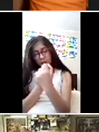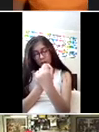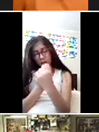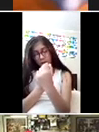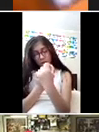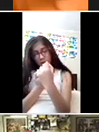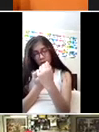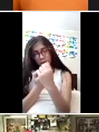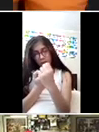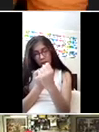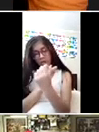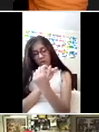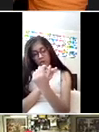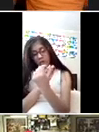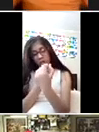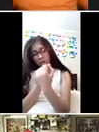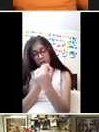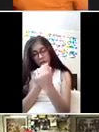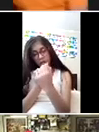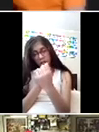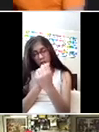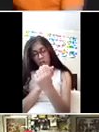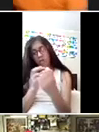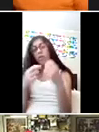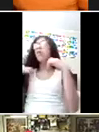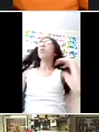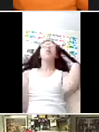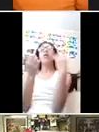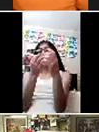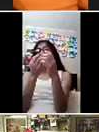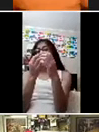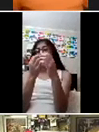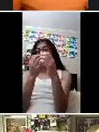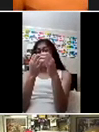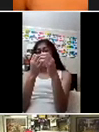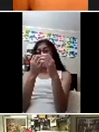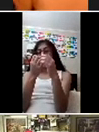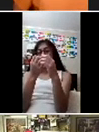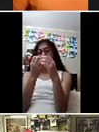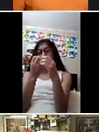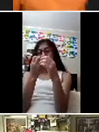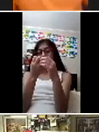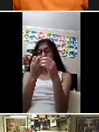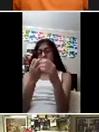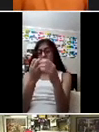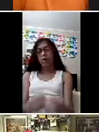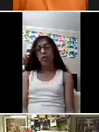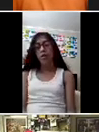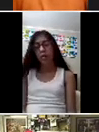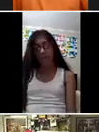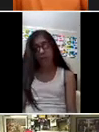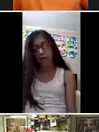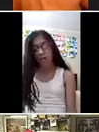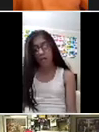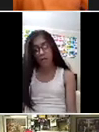Now, that day when they sow, when they put through seed out on the ground, or when you plant a